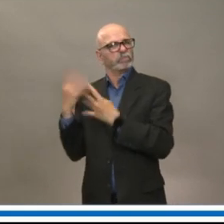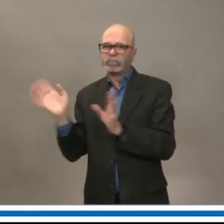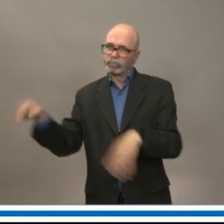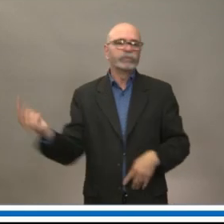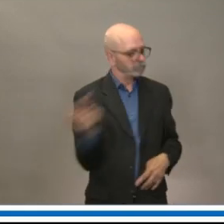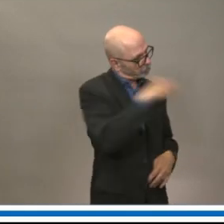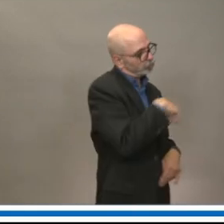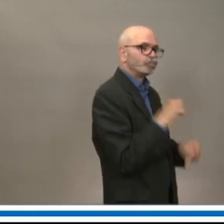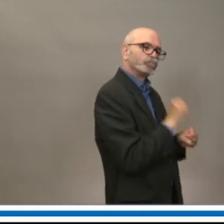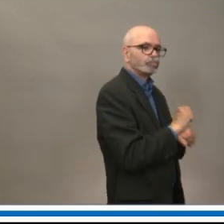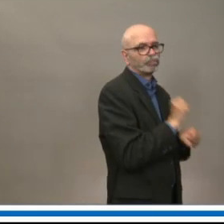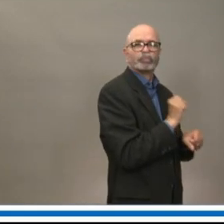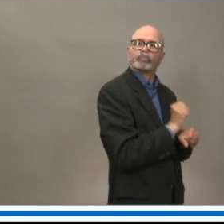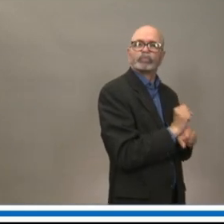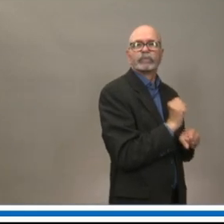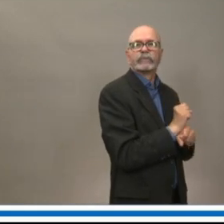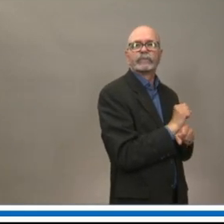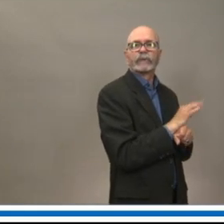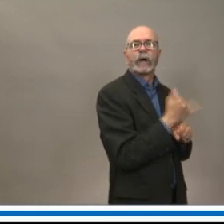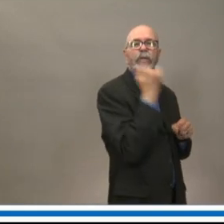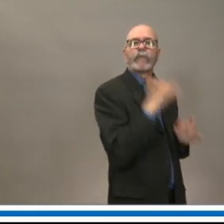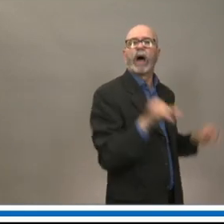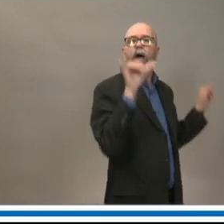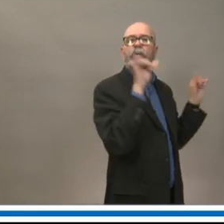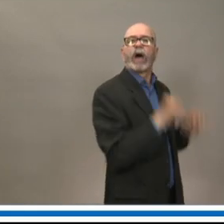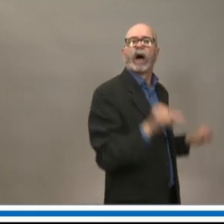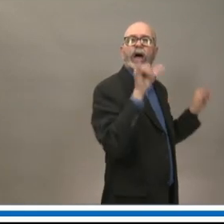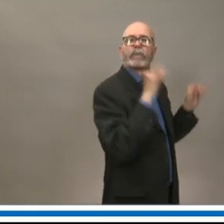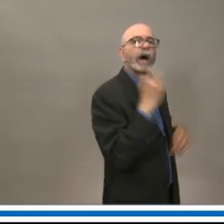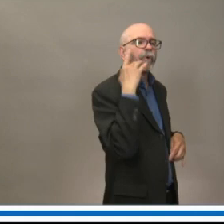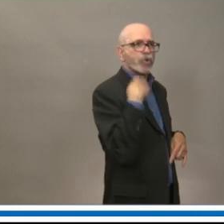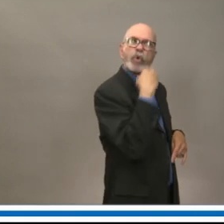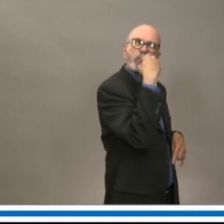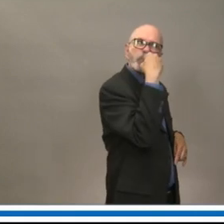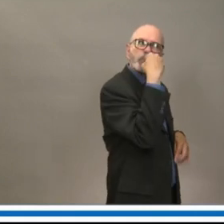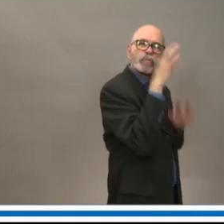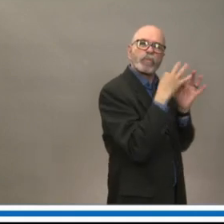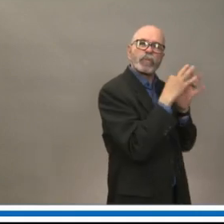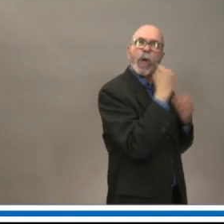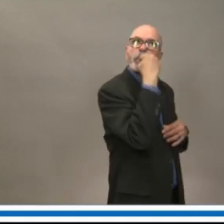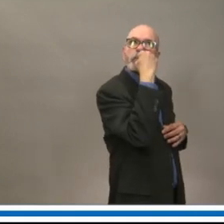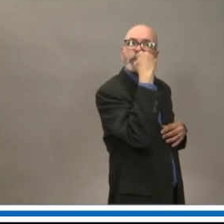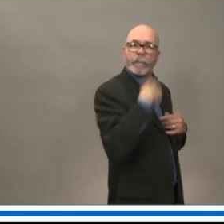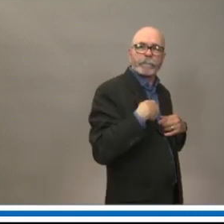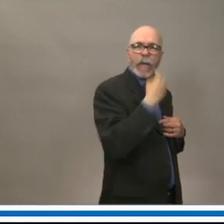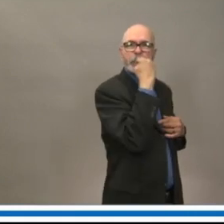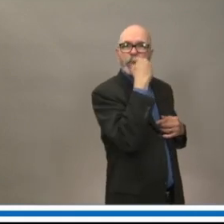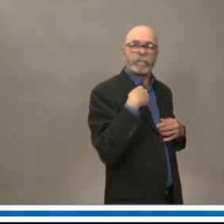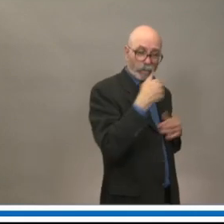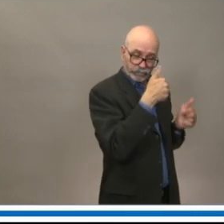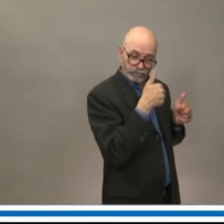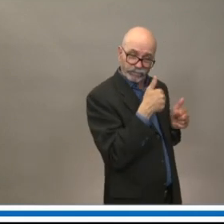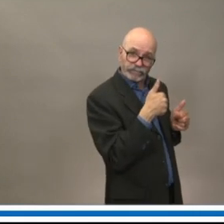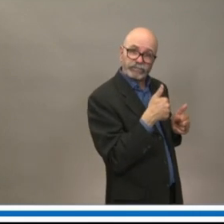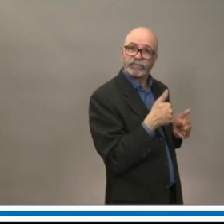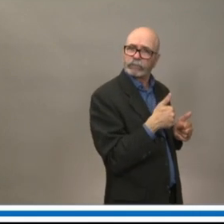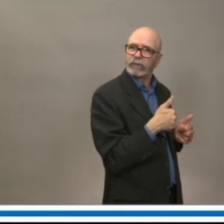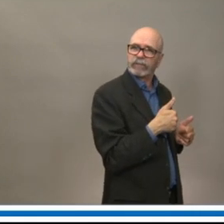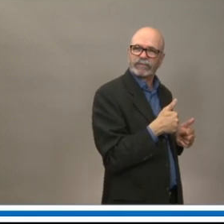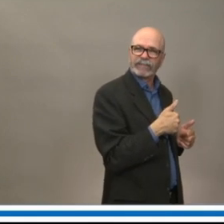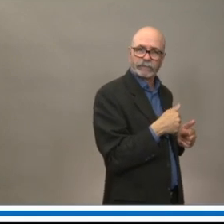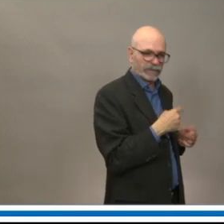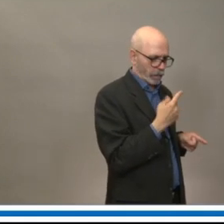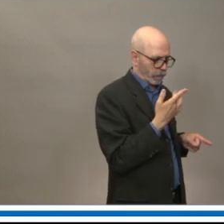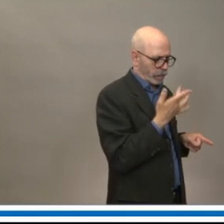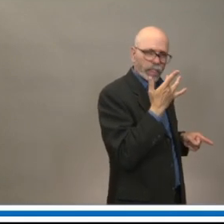doing daily temperature checks, regularly monitoring their health, ensuring that as soon as they become ill, they're off work